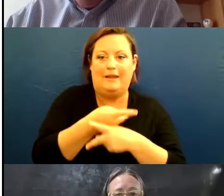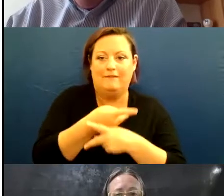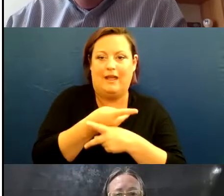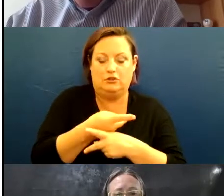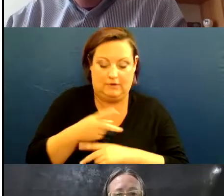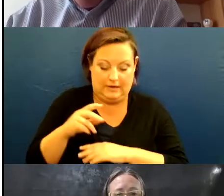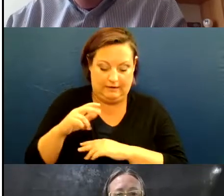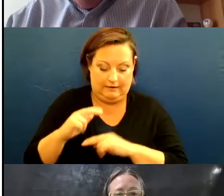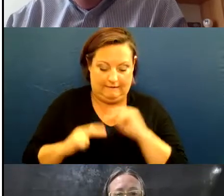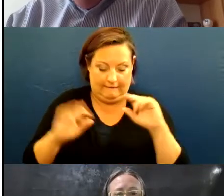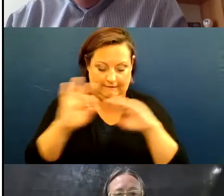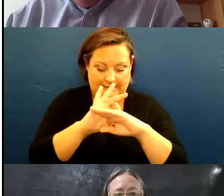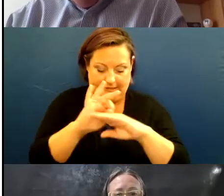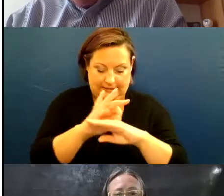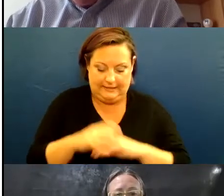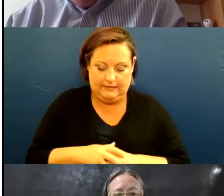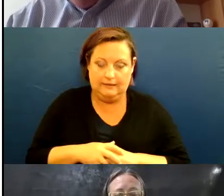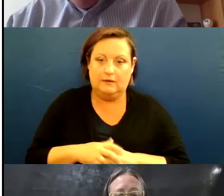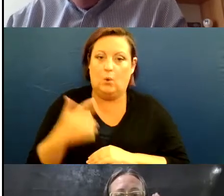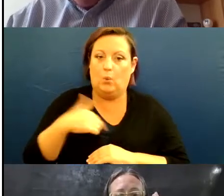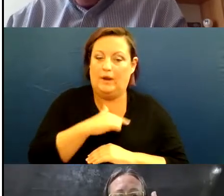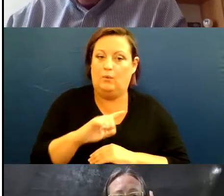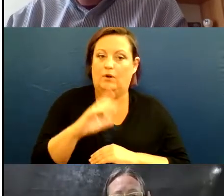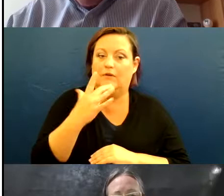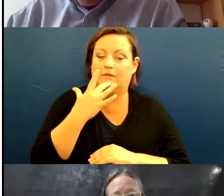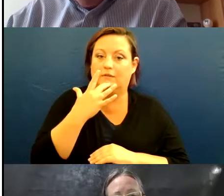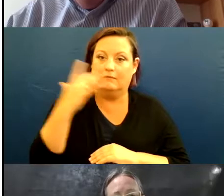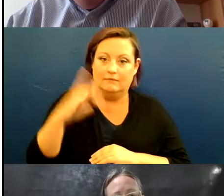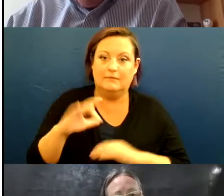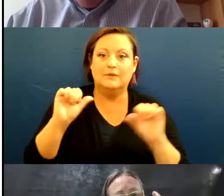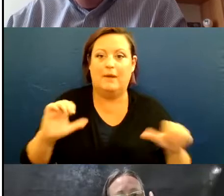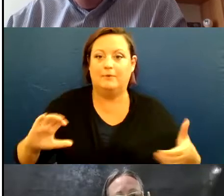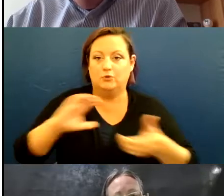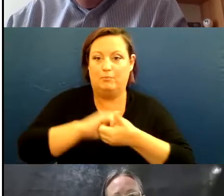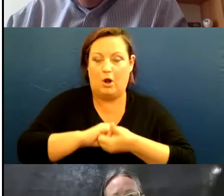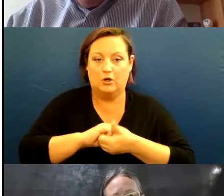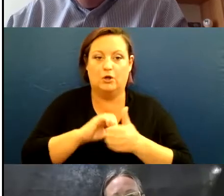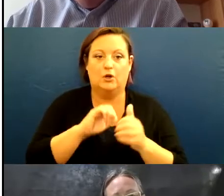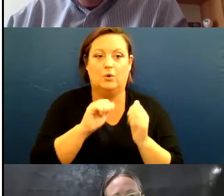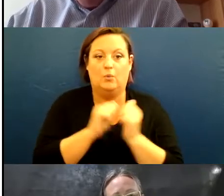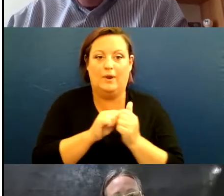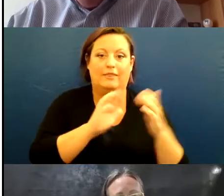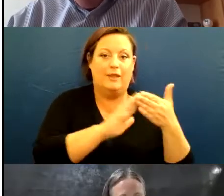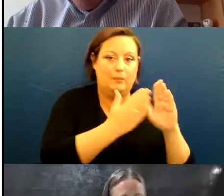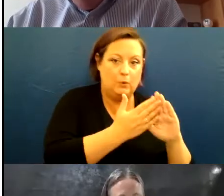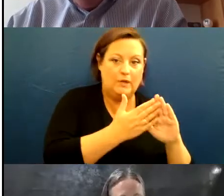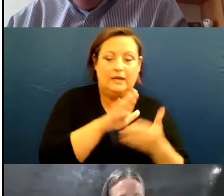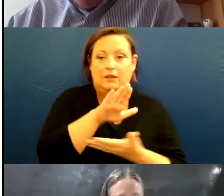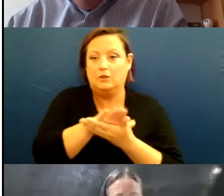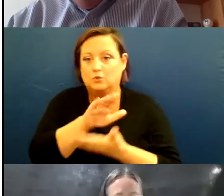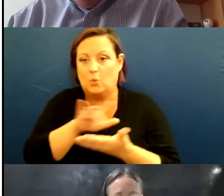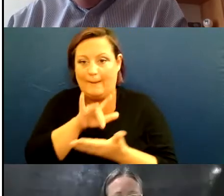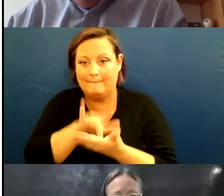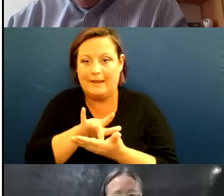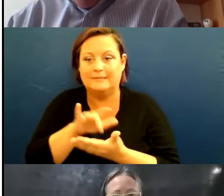fortunate to partner with the community, with School of Medicine, with Children's Hospital, University